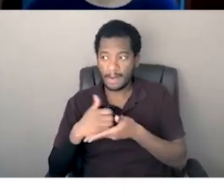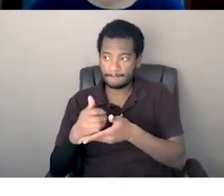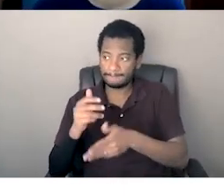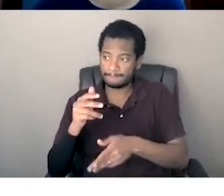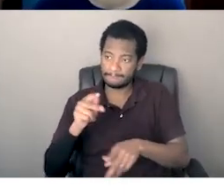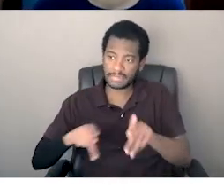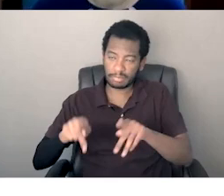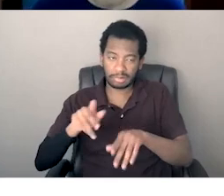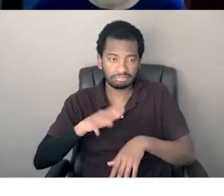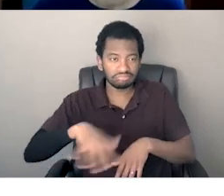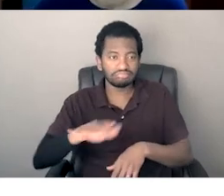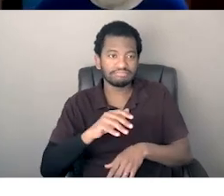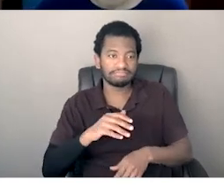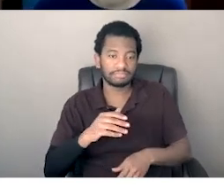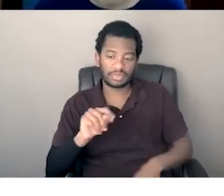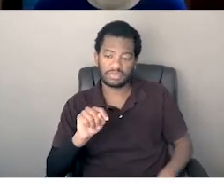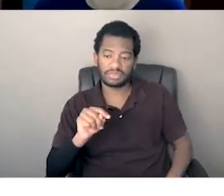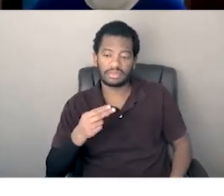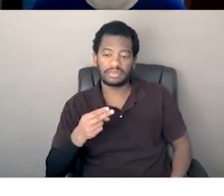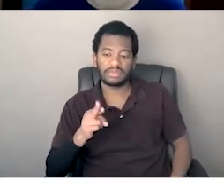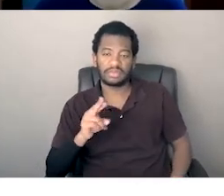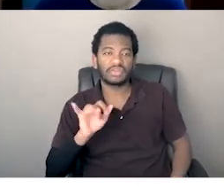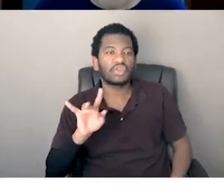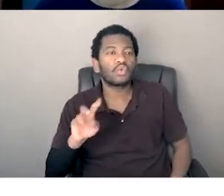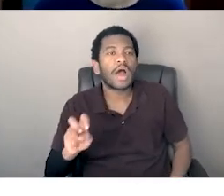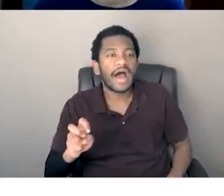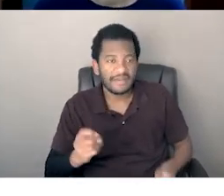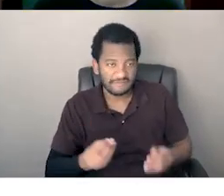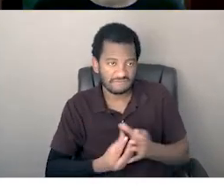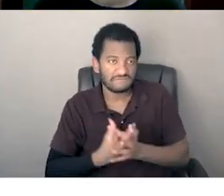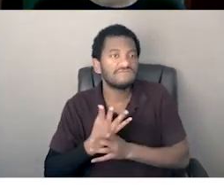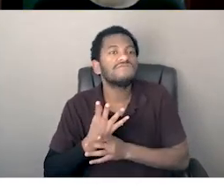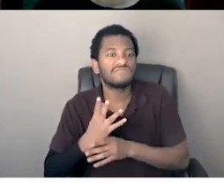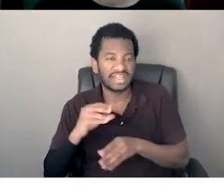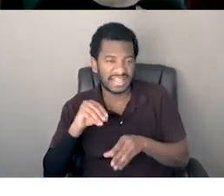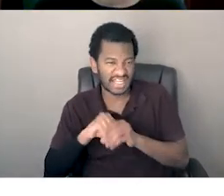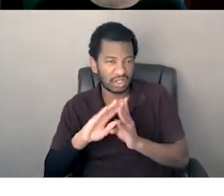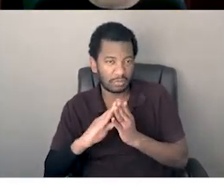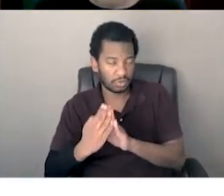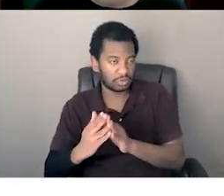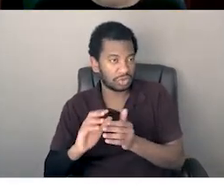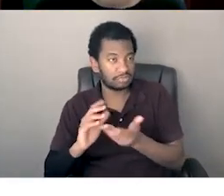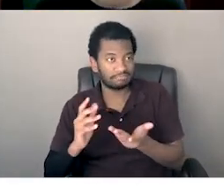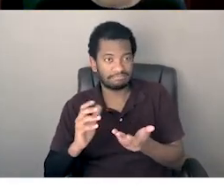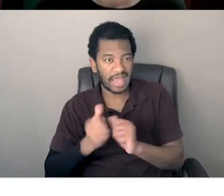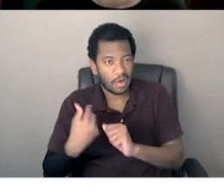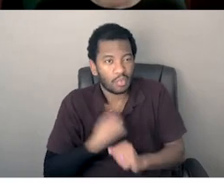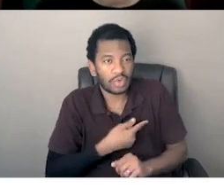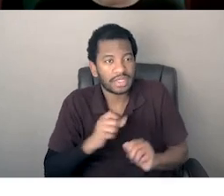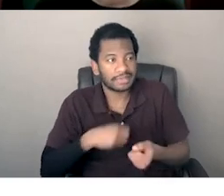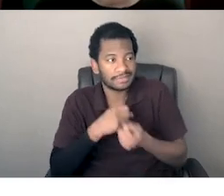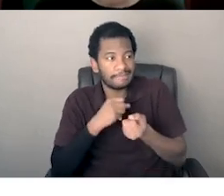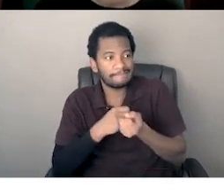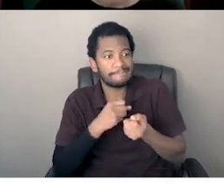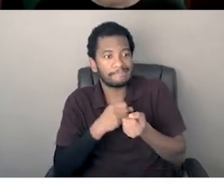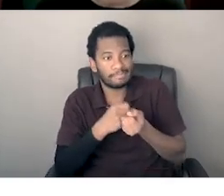we provide support to those how can we support those informal supports that exist in community, like recognizing and leveraging the church support